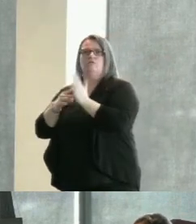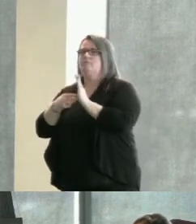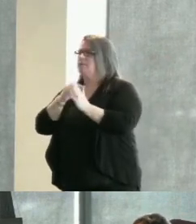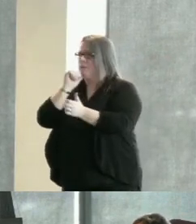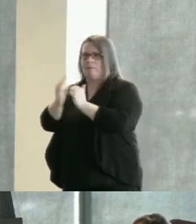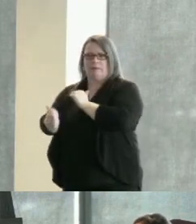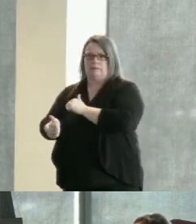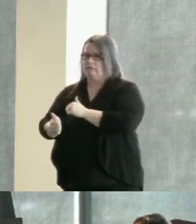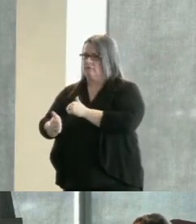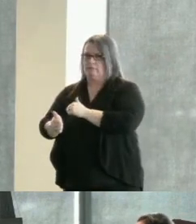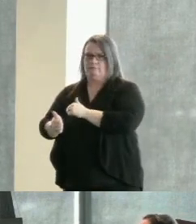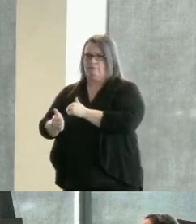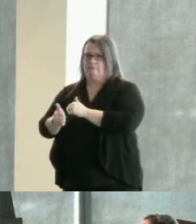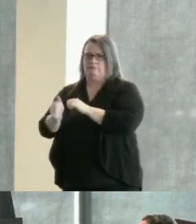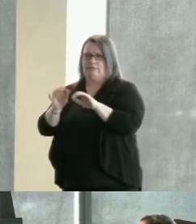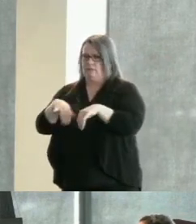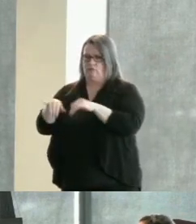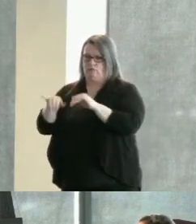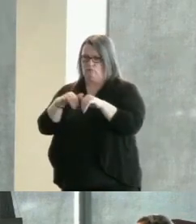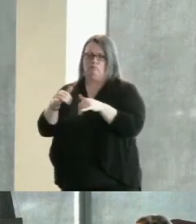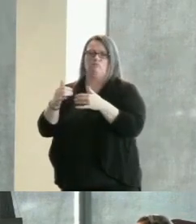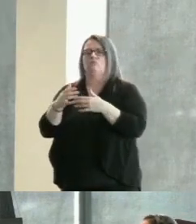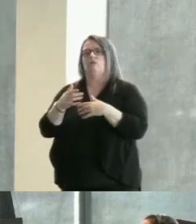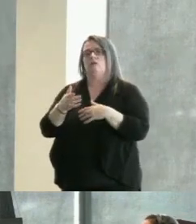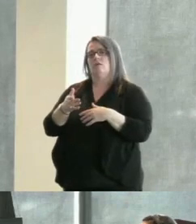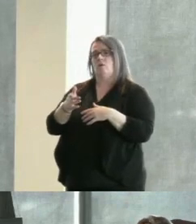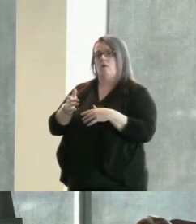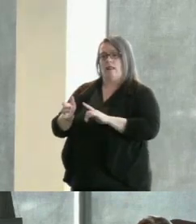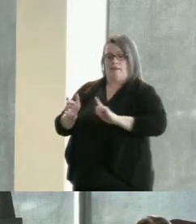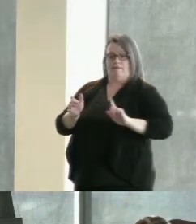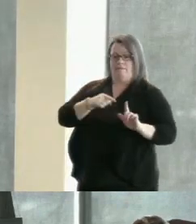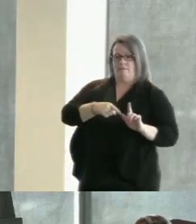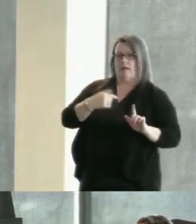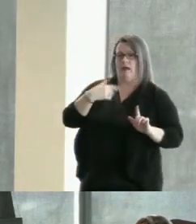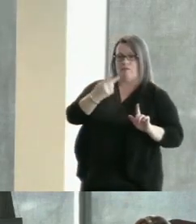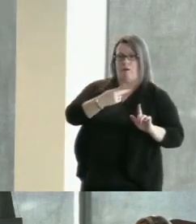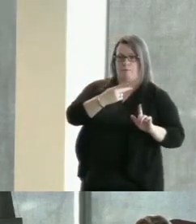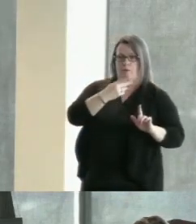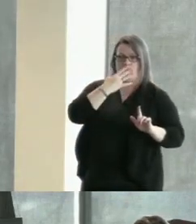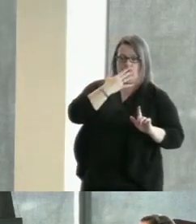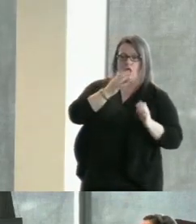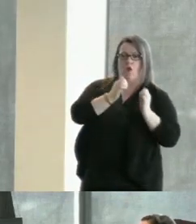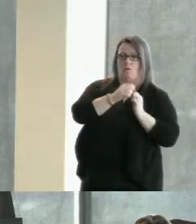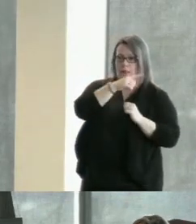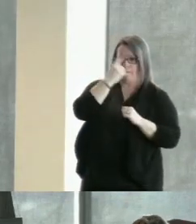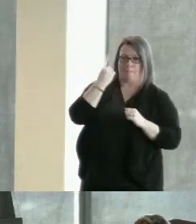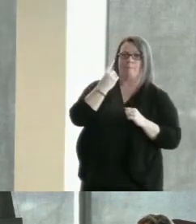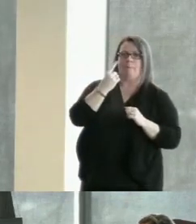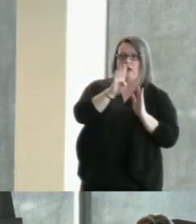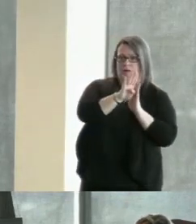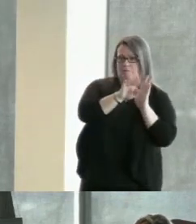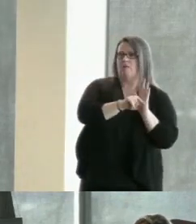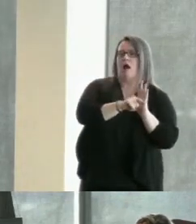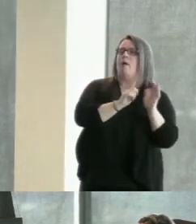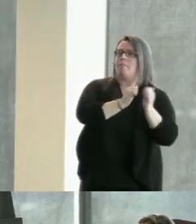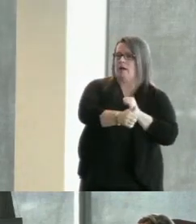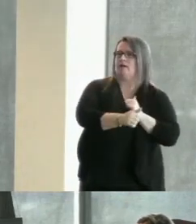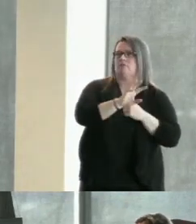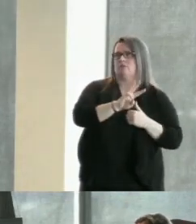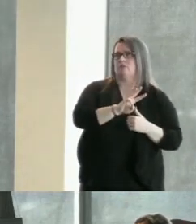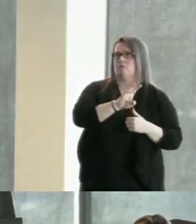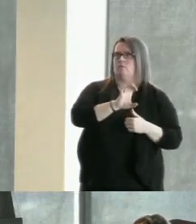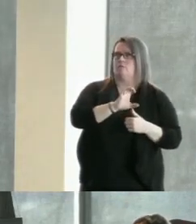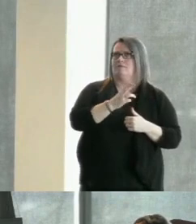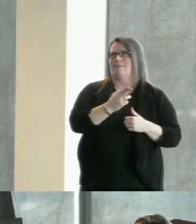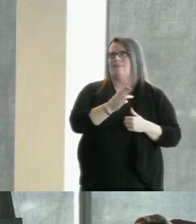pass the guidelines. Whereas the one on the left is a purple font on a black background, did pass the